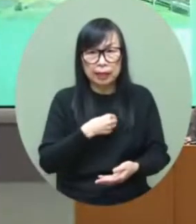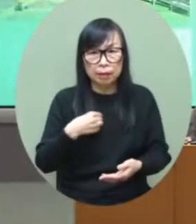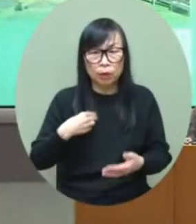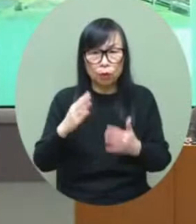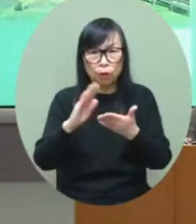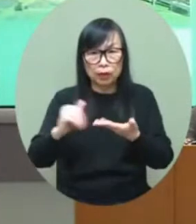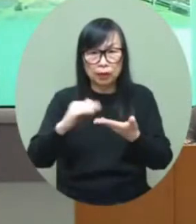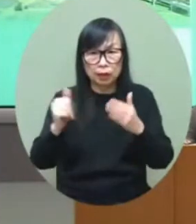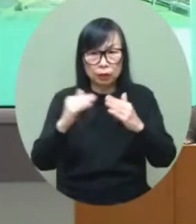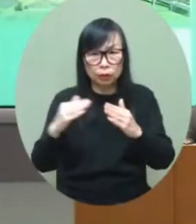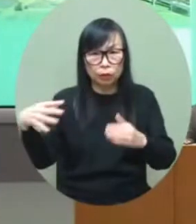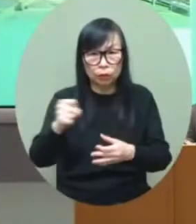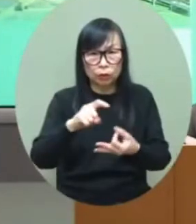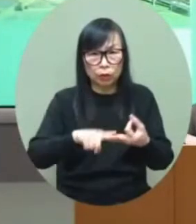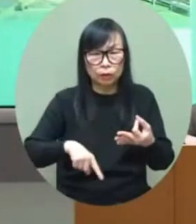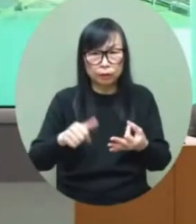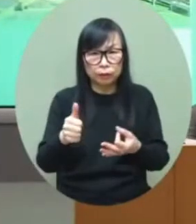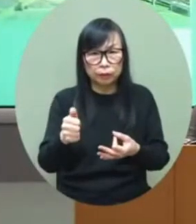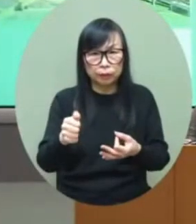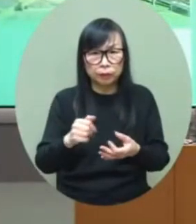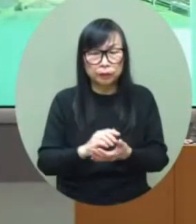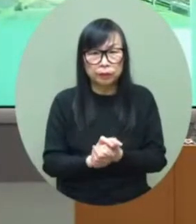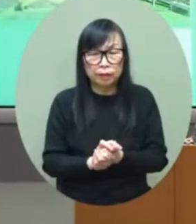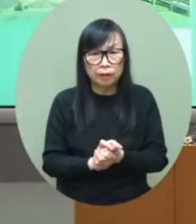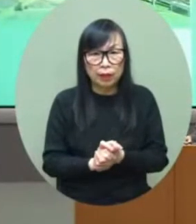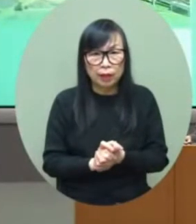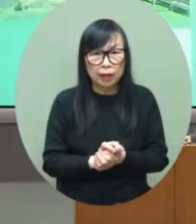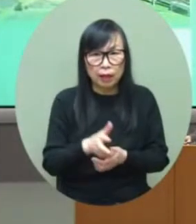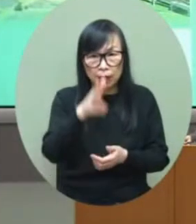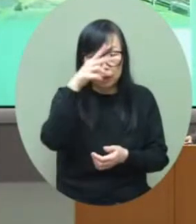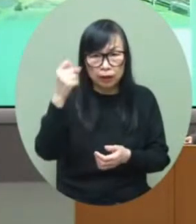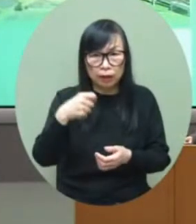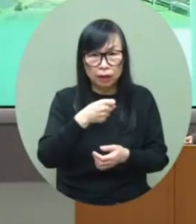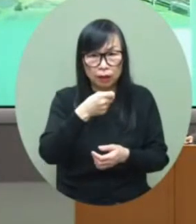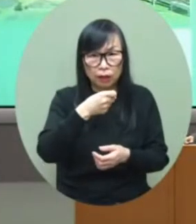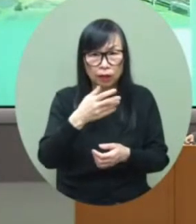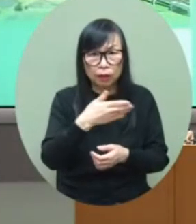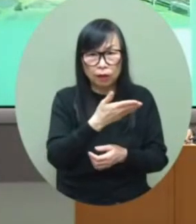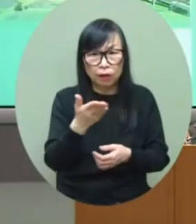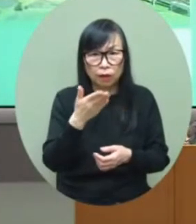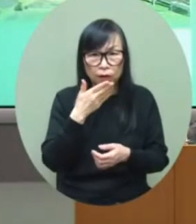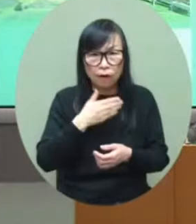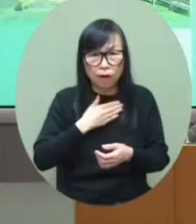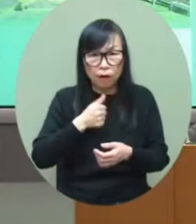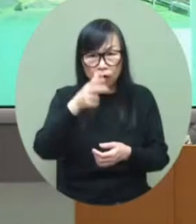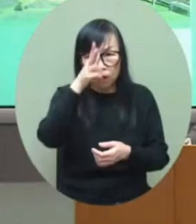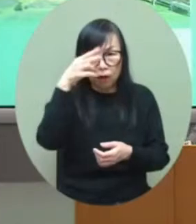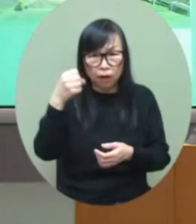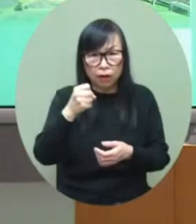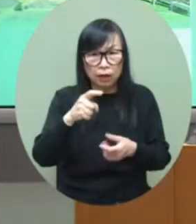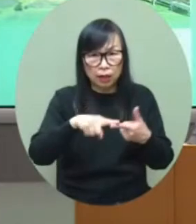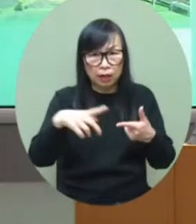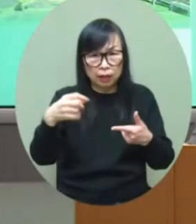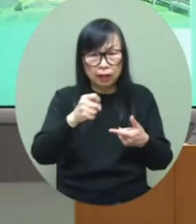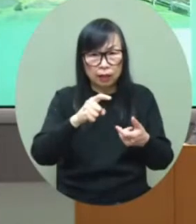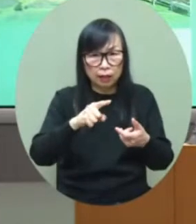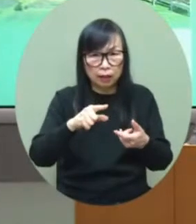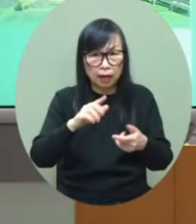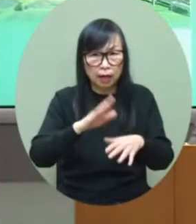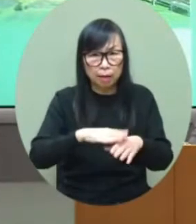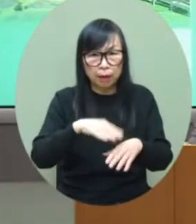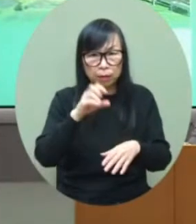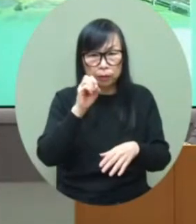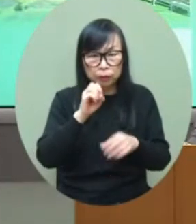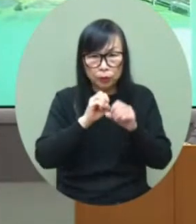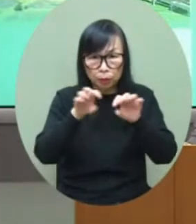the arrangements. Secretary for Health, please. Thank you, Chief Executive. Good morning, members of the public and media friends. The CE and